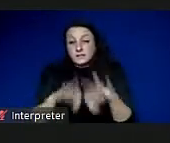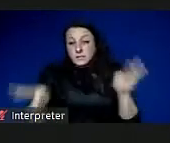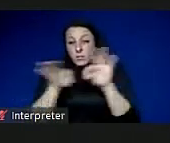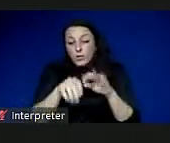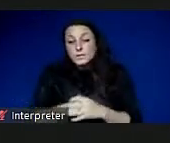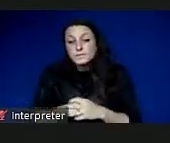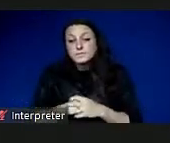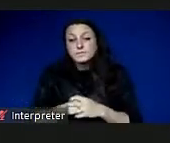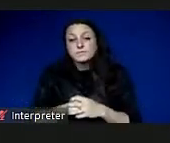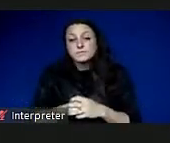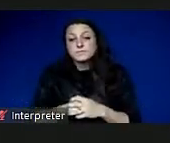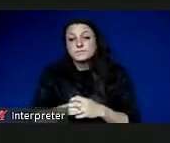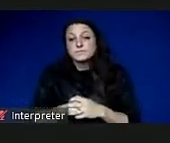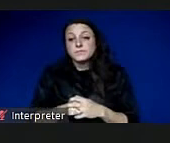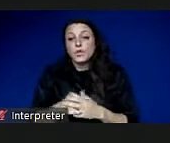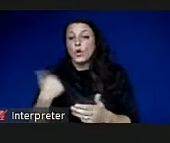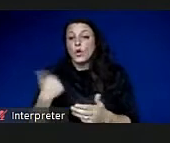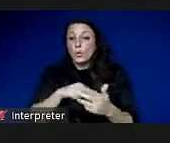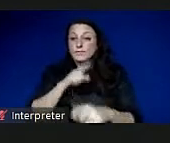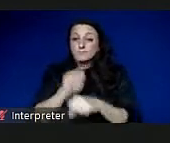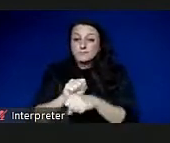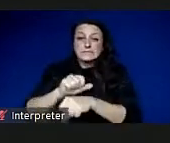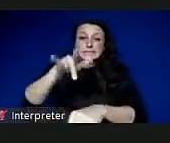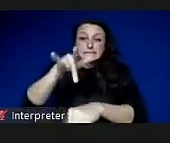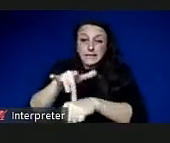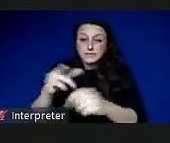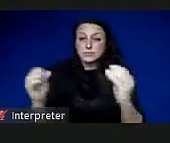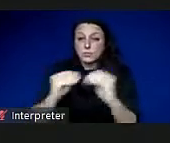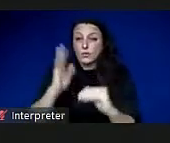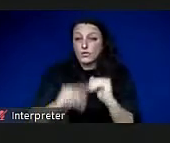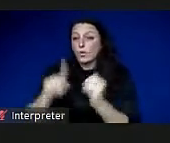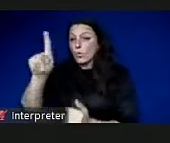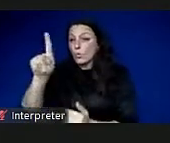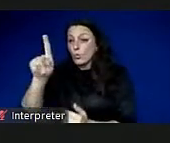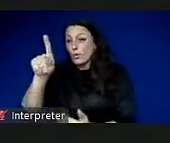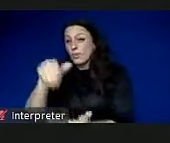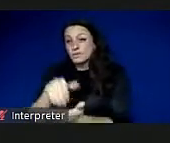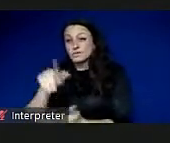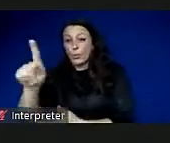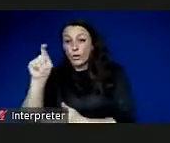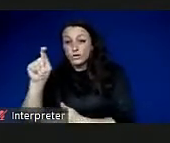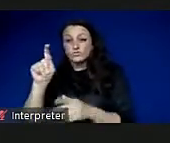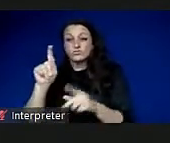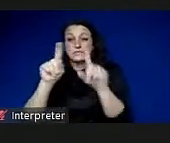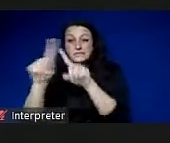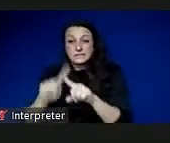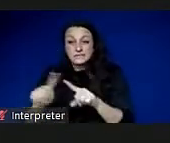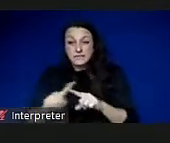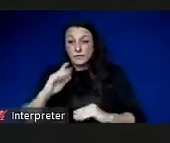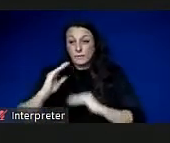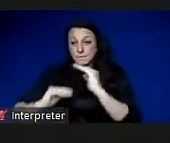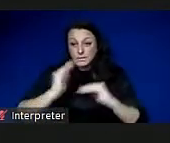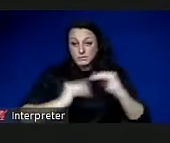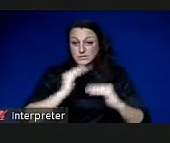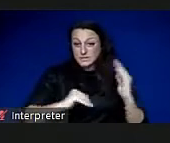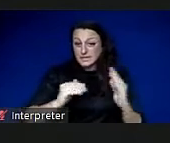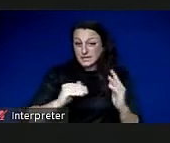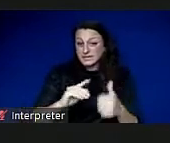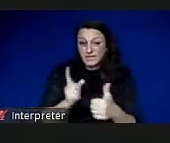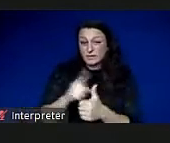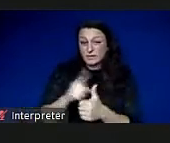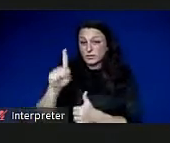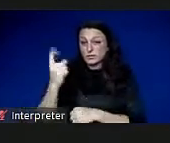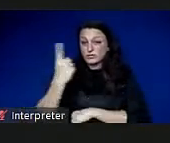we touched over 1,100 facilities in the first 100 days. I think it's important to note that those